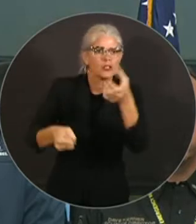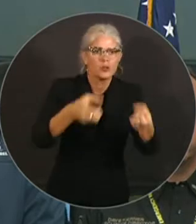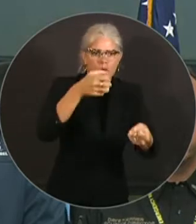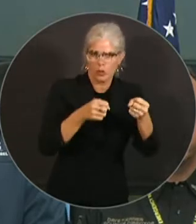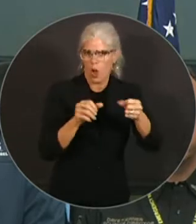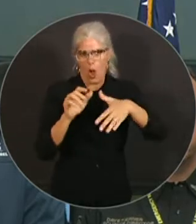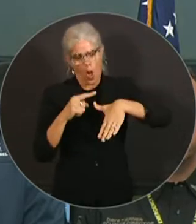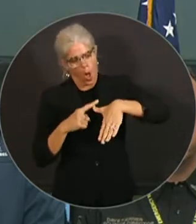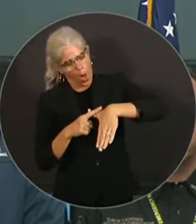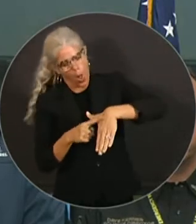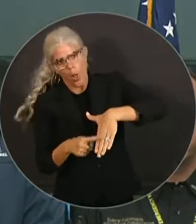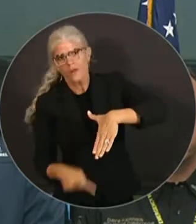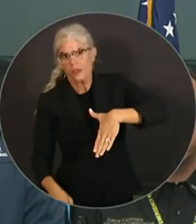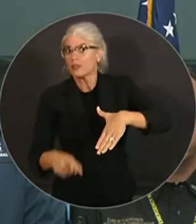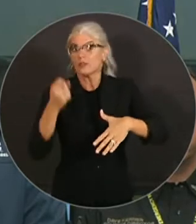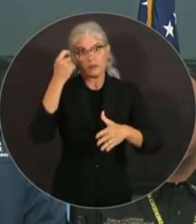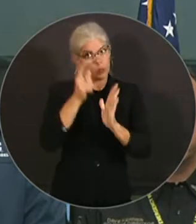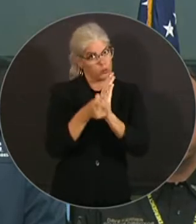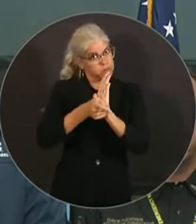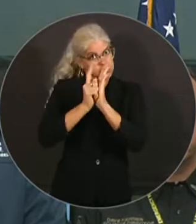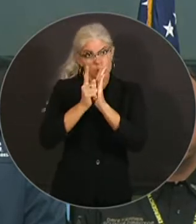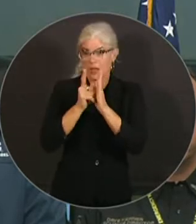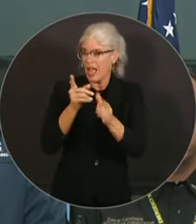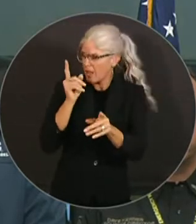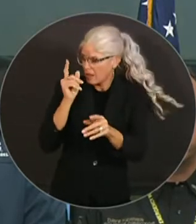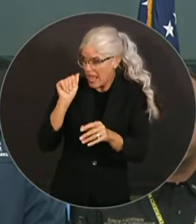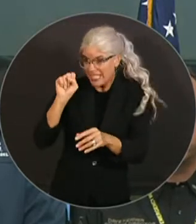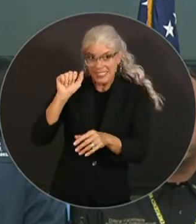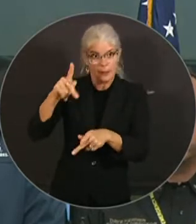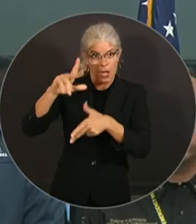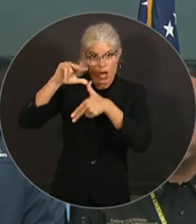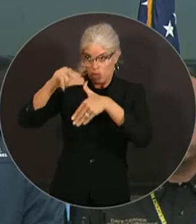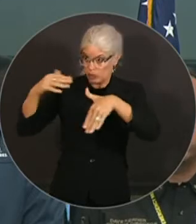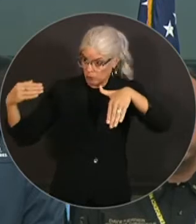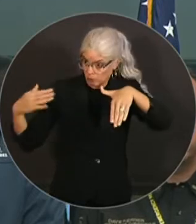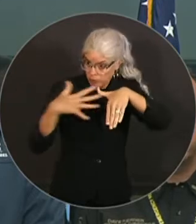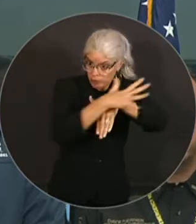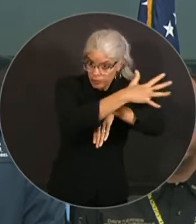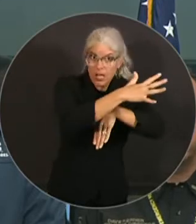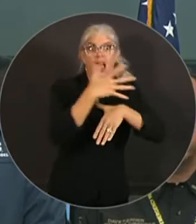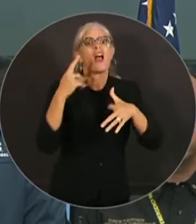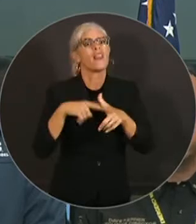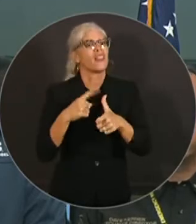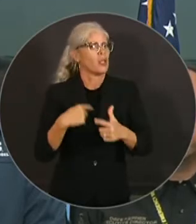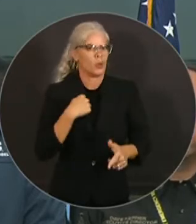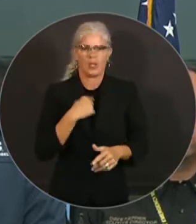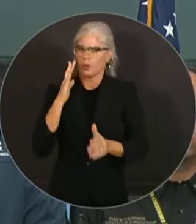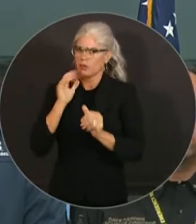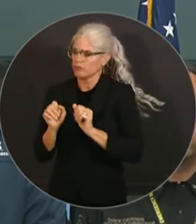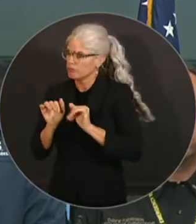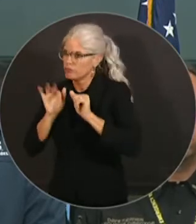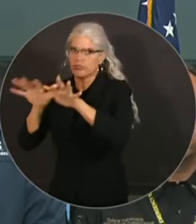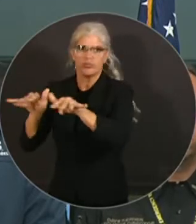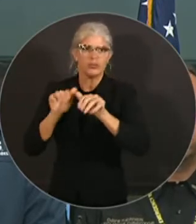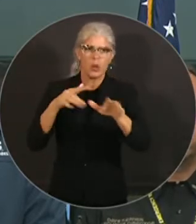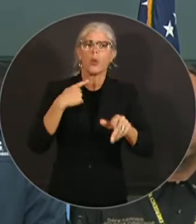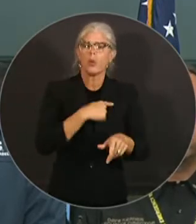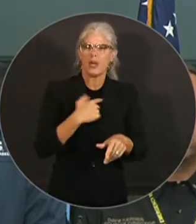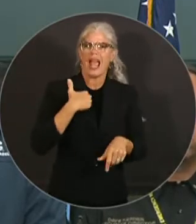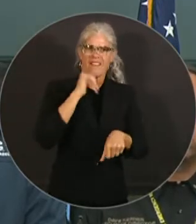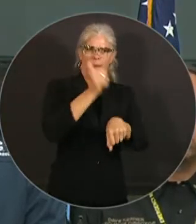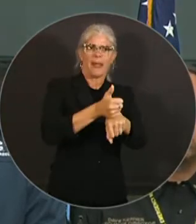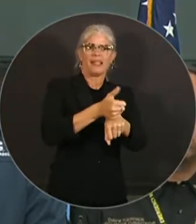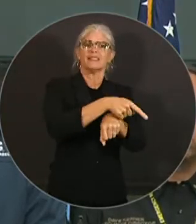rescue operations as soon as the storm passes. We've established a temporary base camp at Tropicana Field in St. Petersburg to